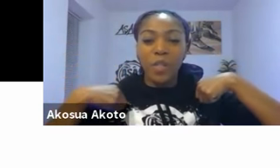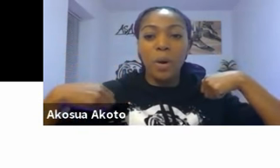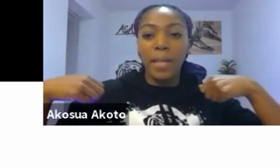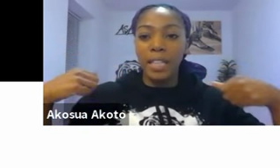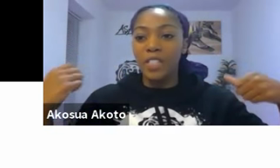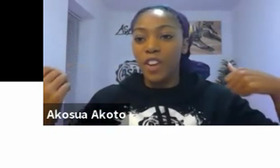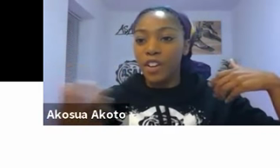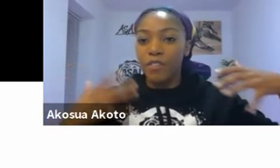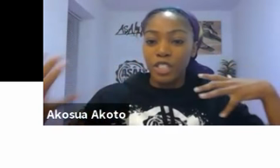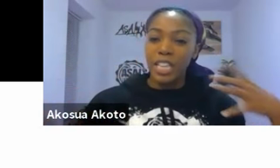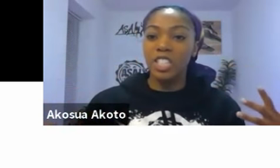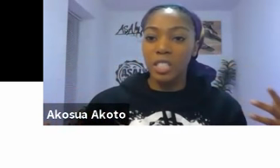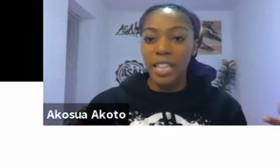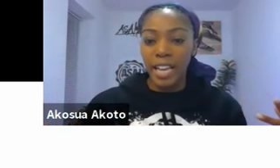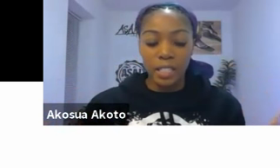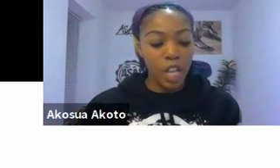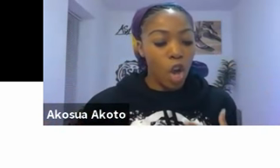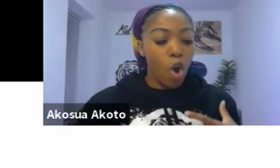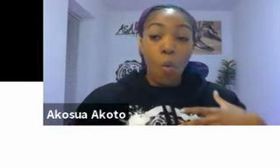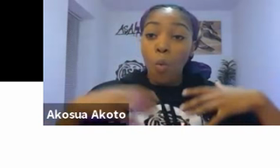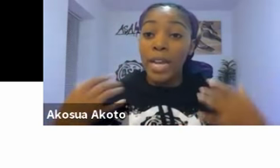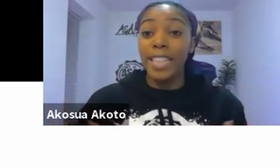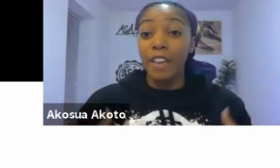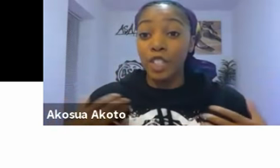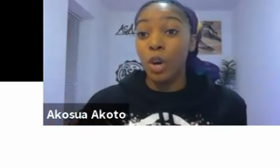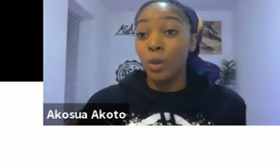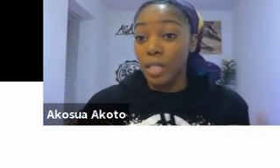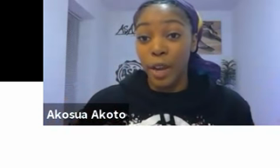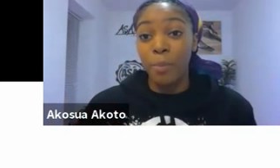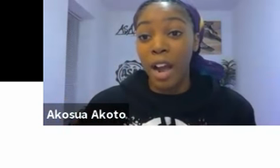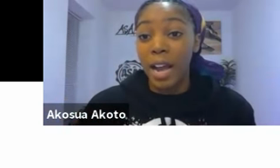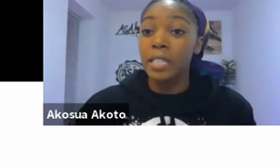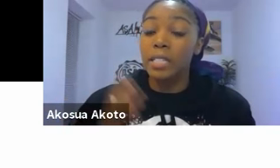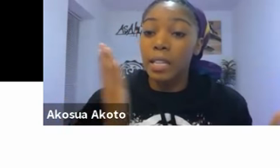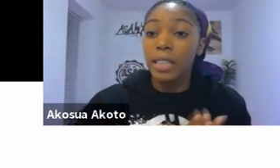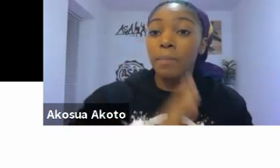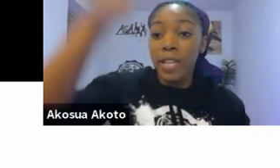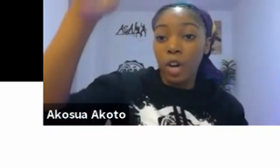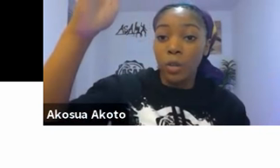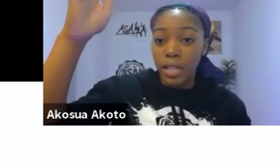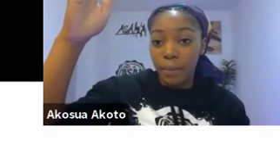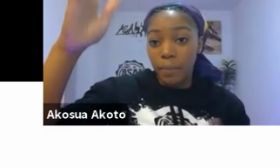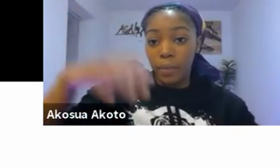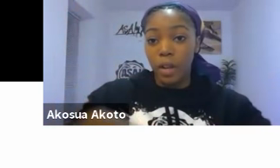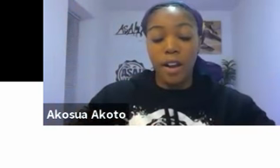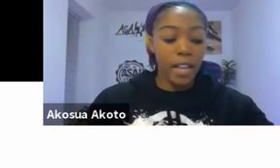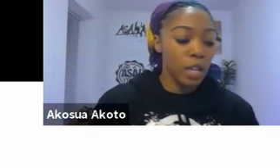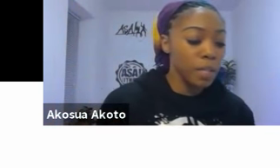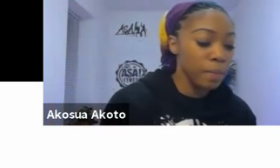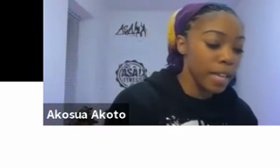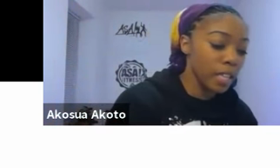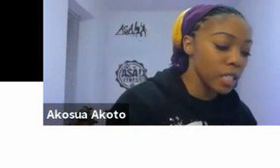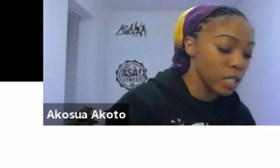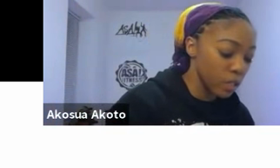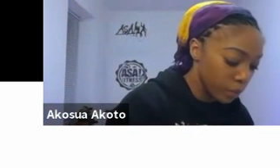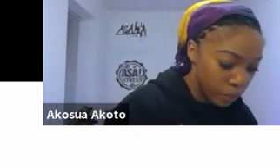the neck of the woman in this very flirtatious dance. When they've chosen their brides, the beat goes up. All right, so I'm